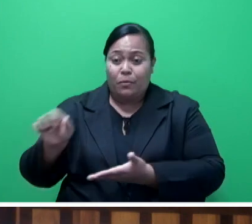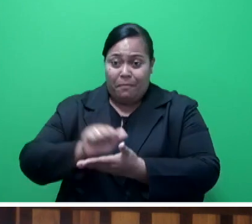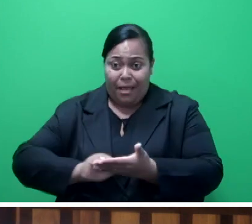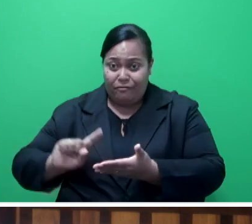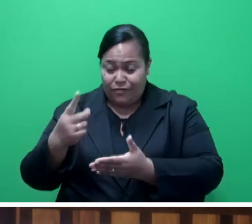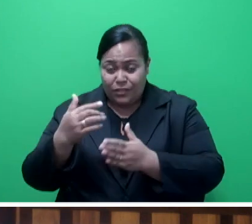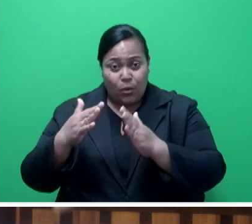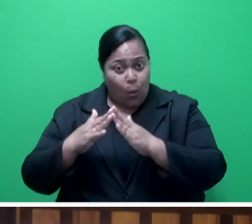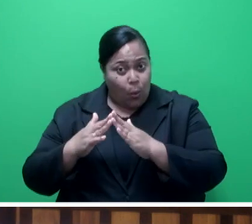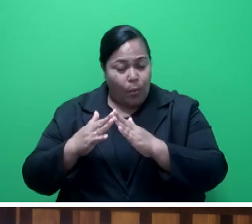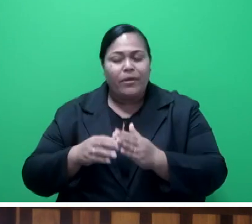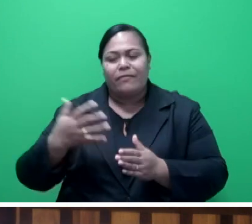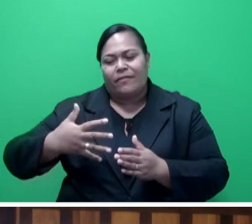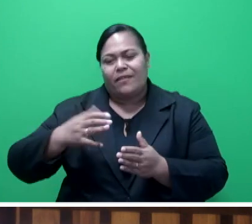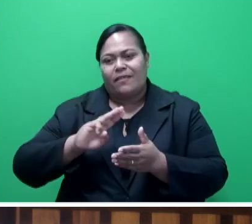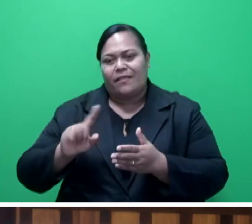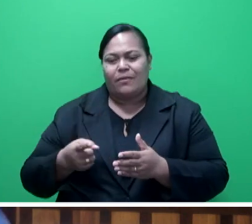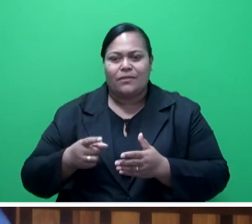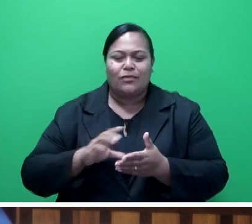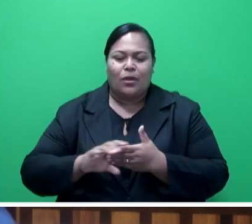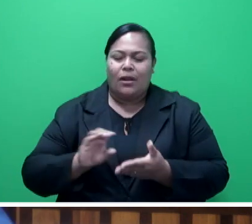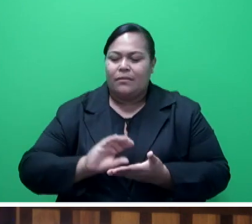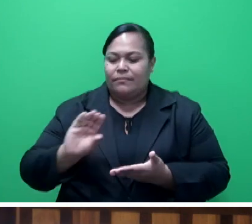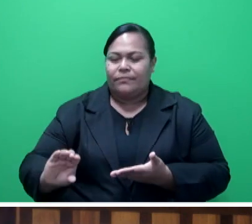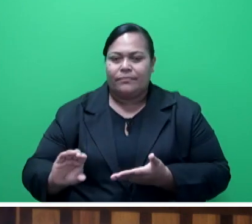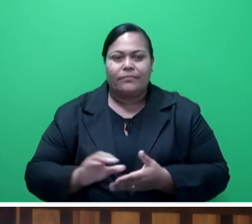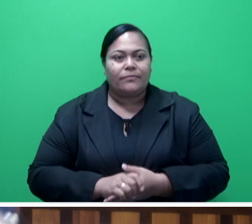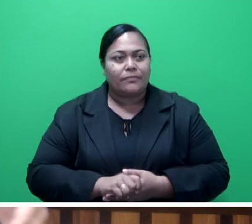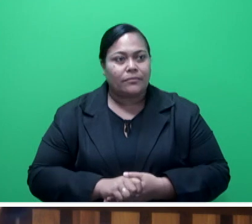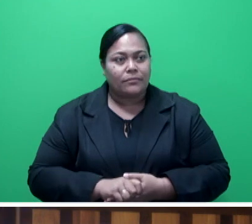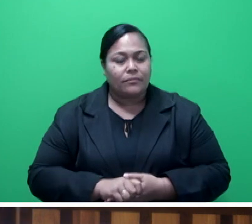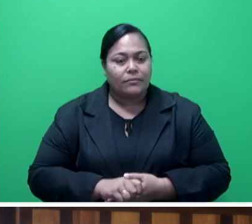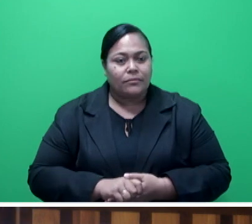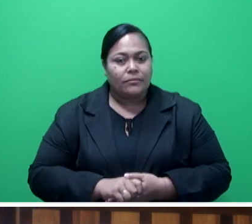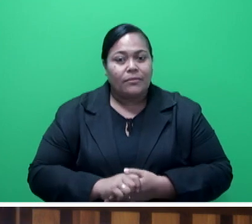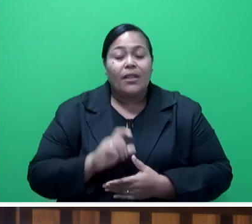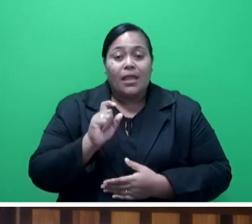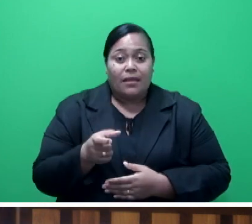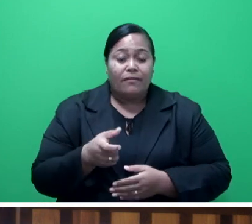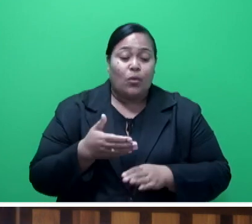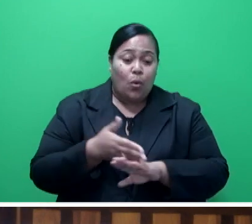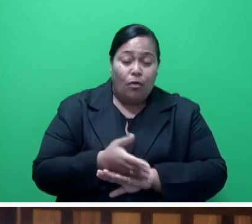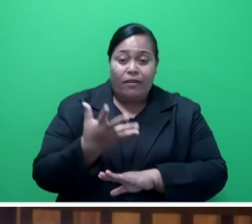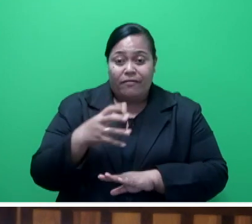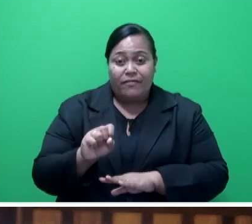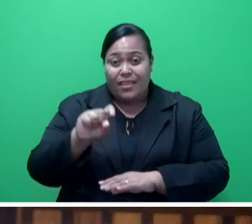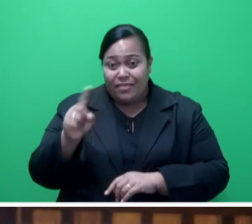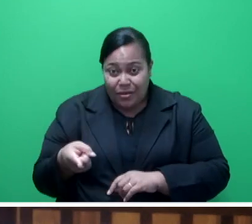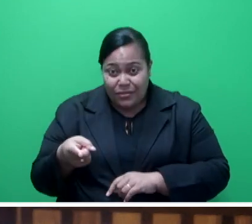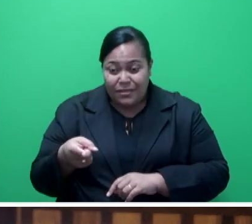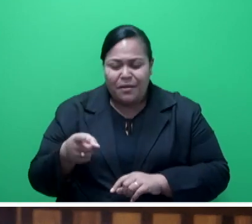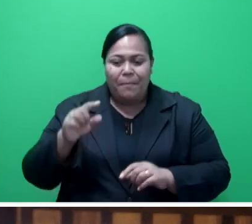homes. Nonetheless, they're still assisted if they want to purchase their first home. If you earn more than $50,000 but less than